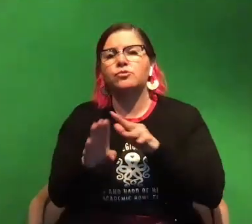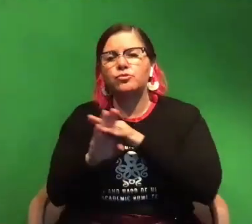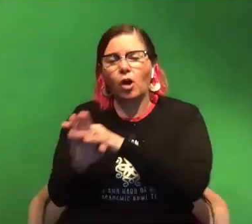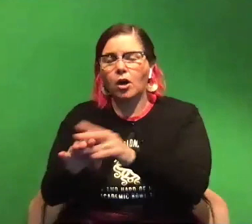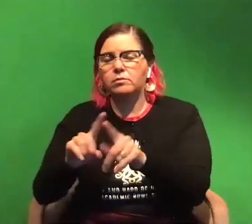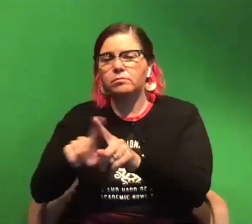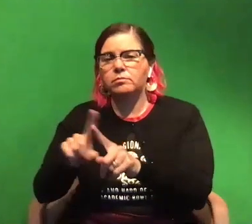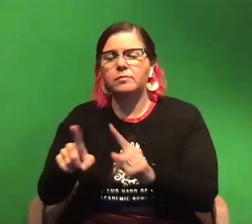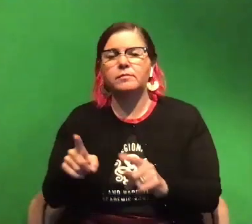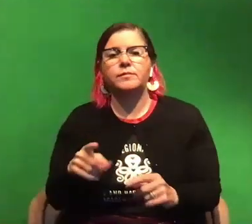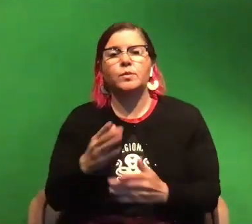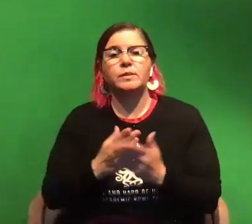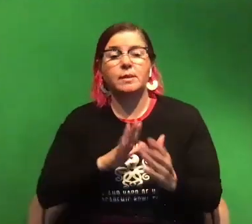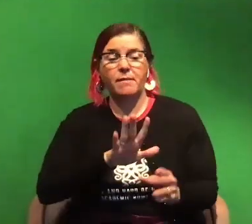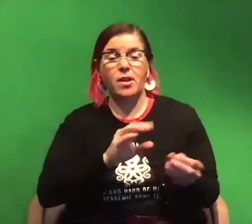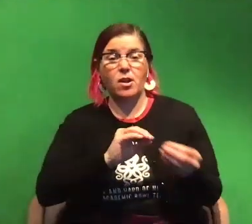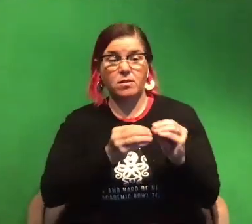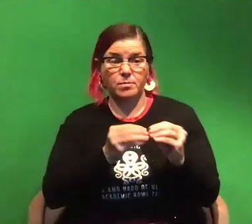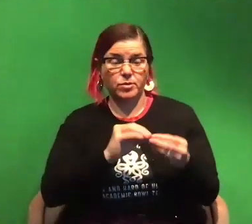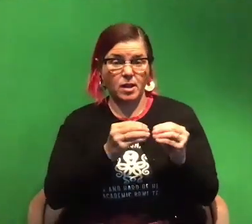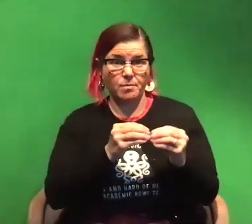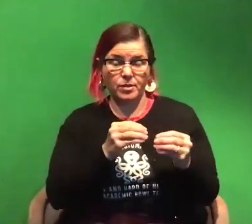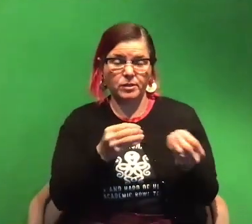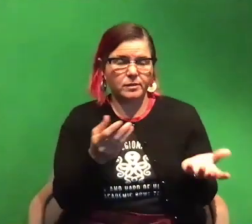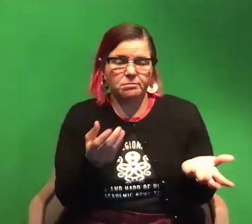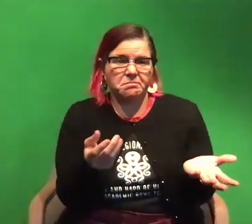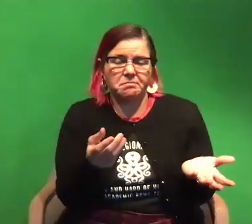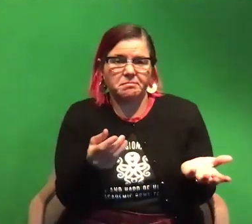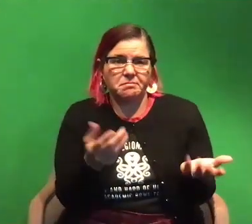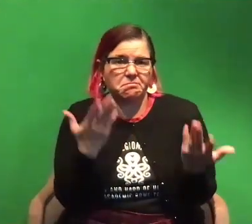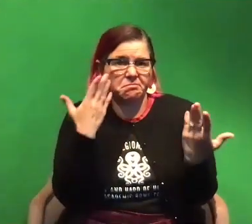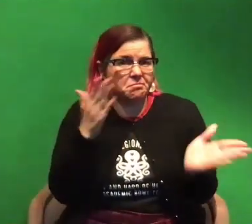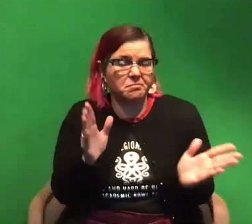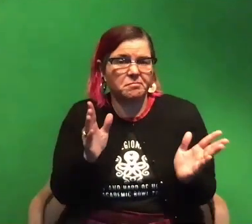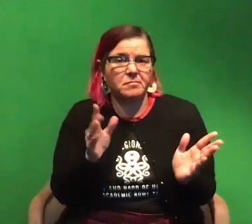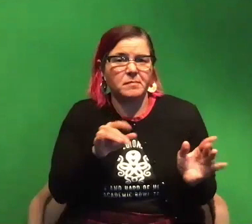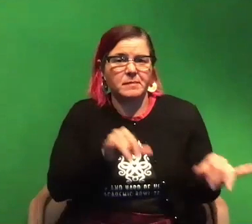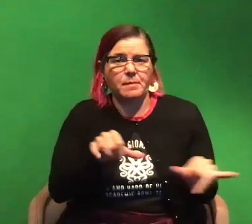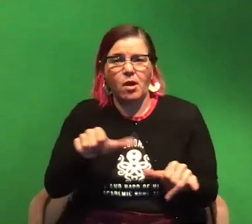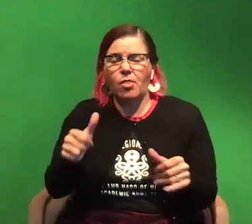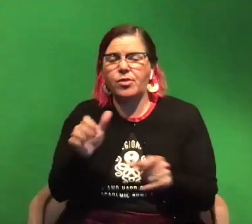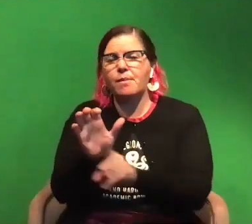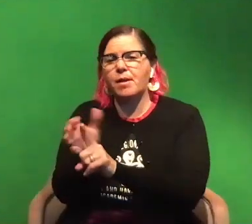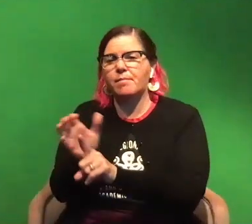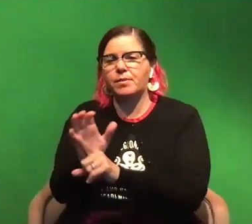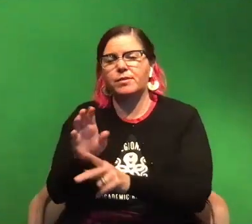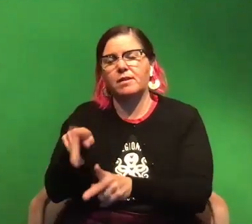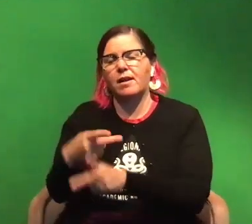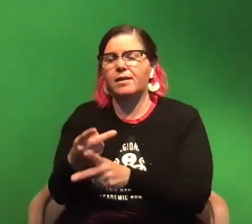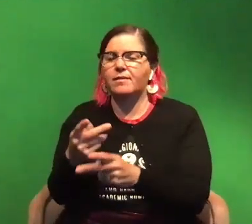nature. So some of their population numbers aren't as well known as maybe some of the more popular kind of